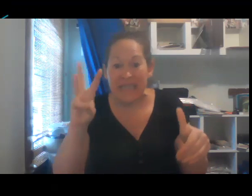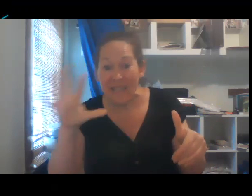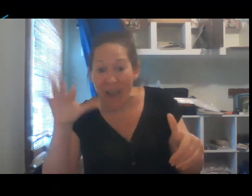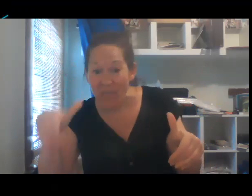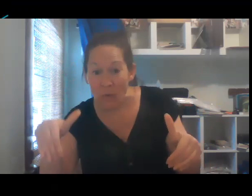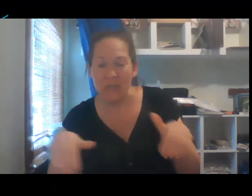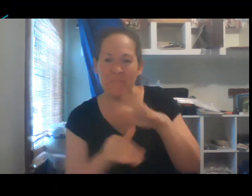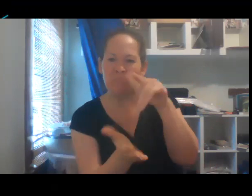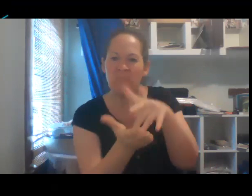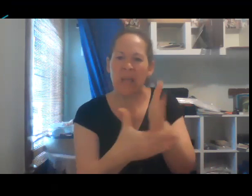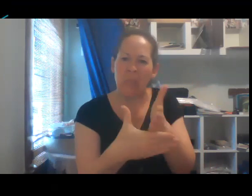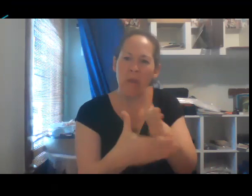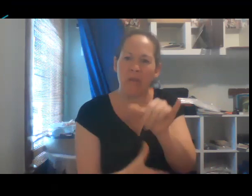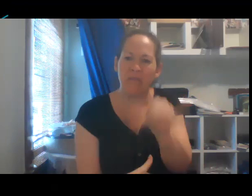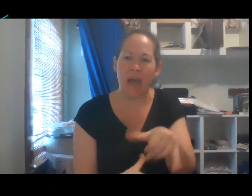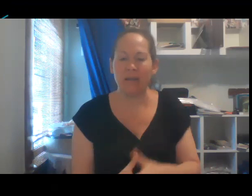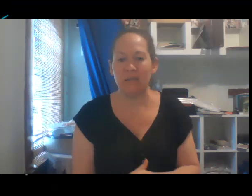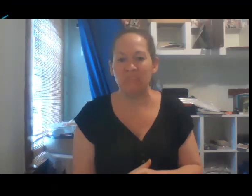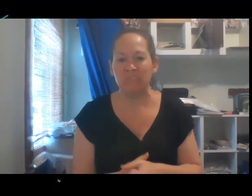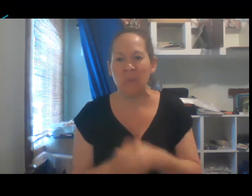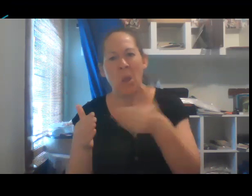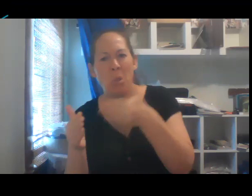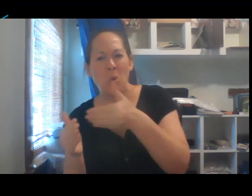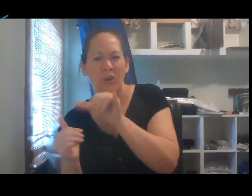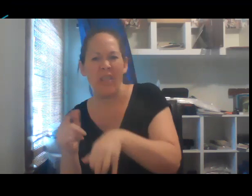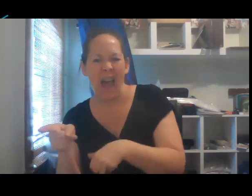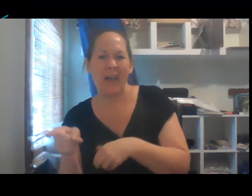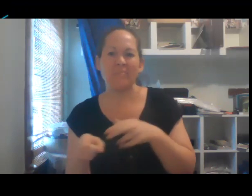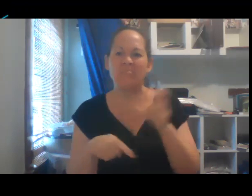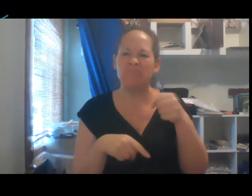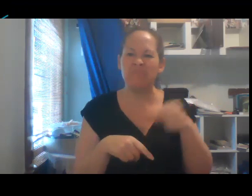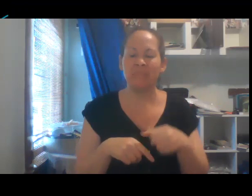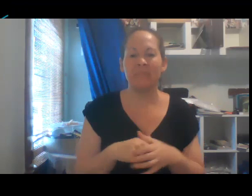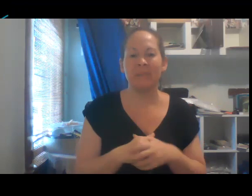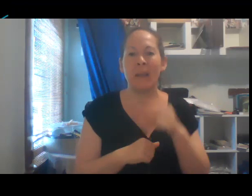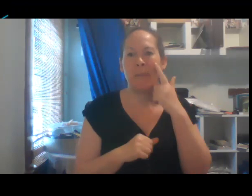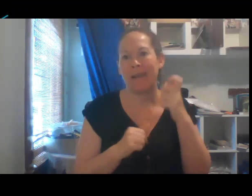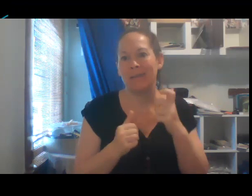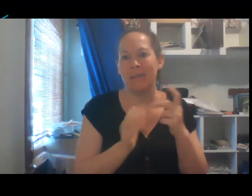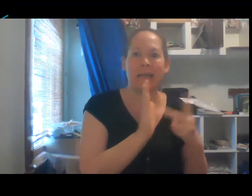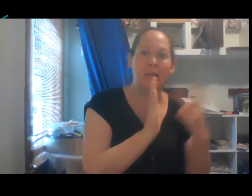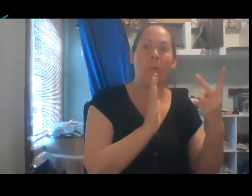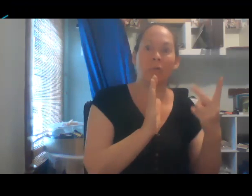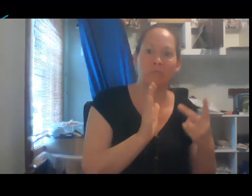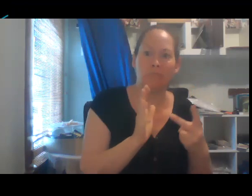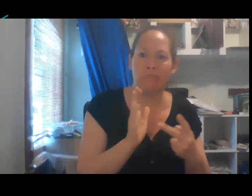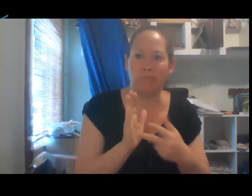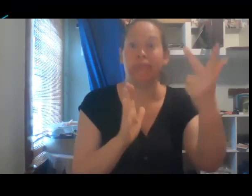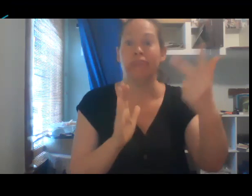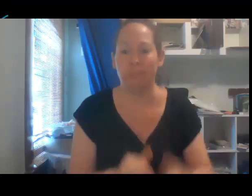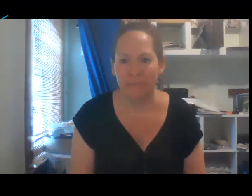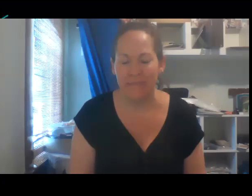and 65,600. Closer to the 65,000 side because of how doubling worked. That was just my mental check on